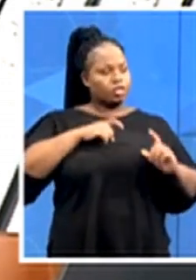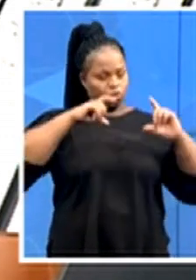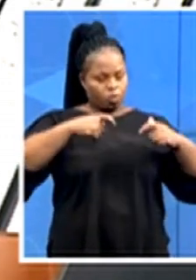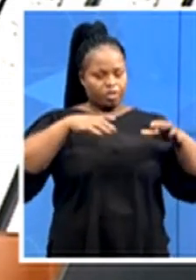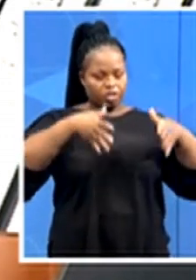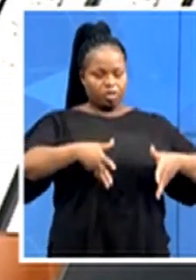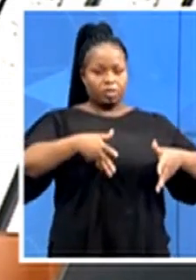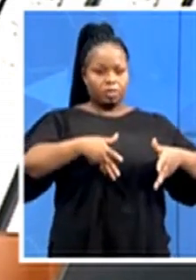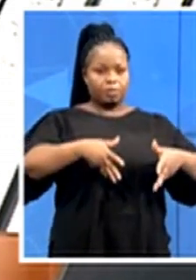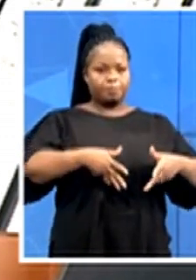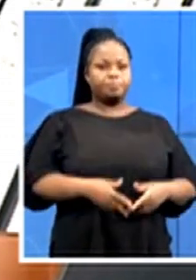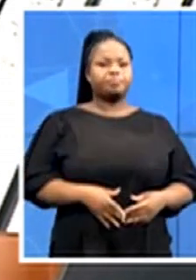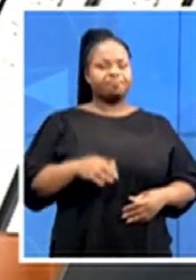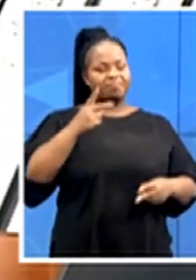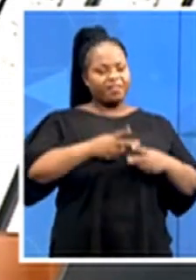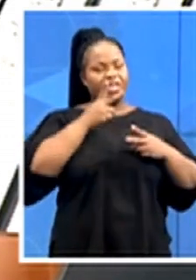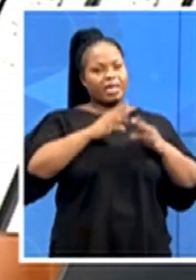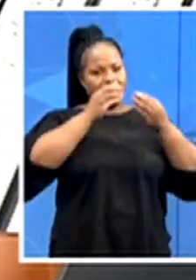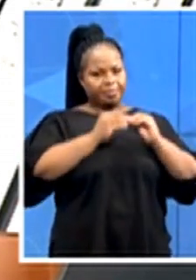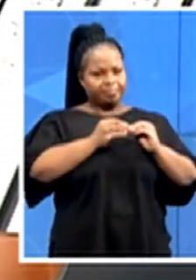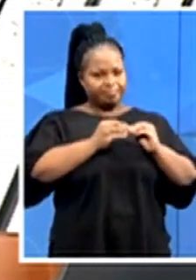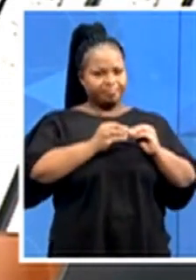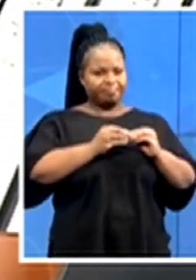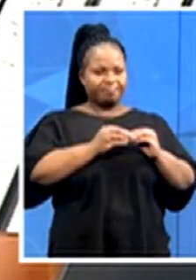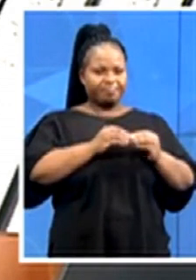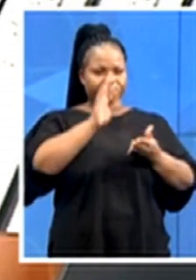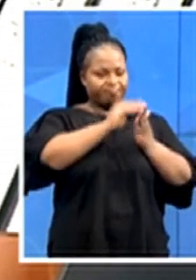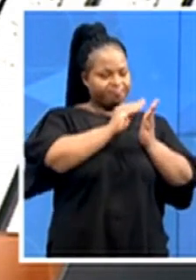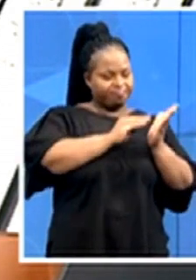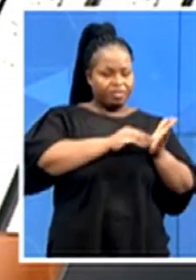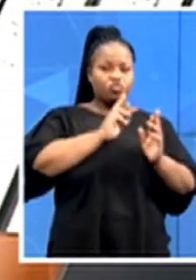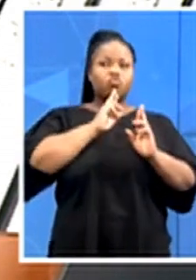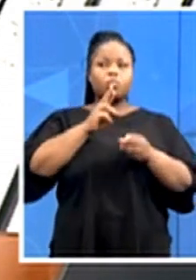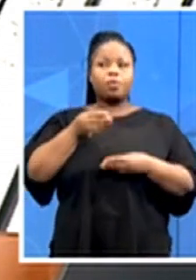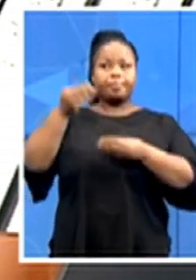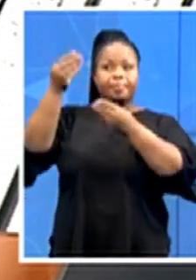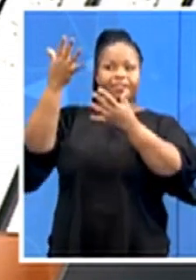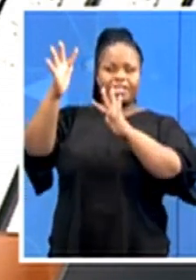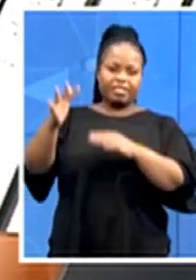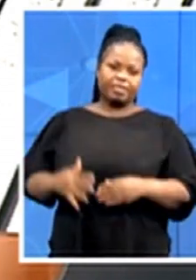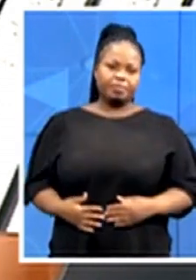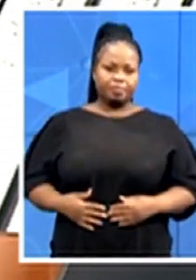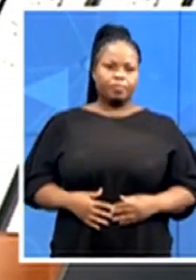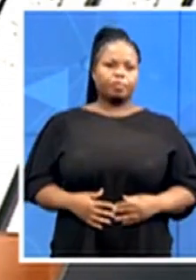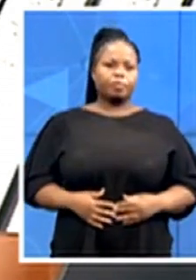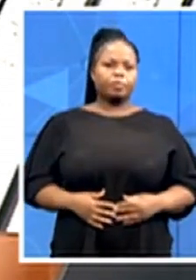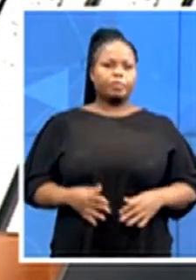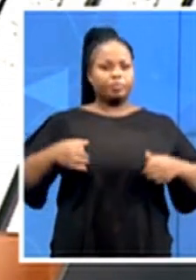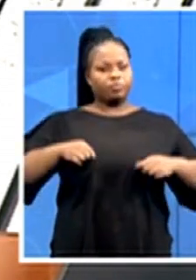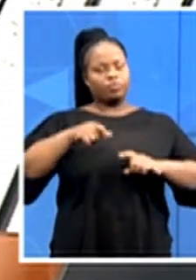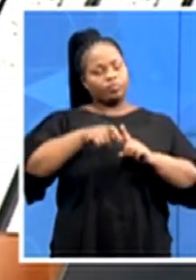its hearings and submitted its report. There will be, Chairperson, a need for a partnership